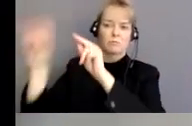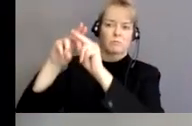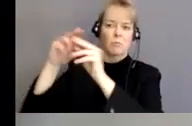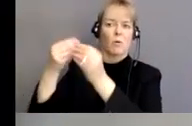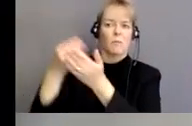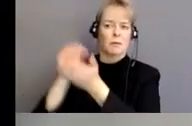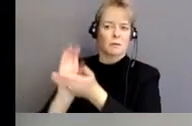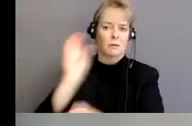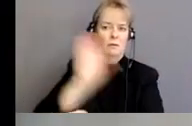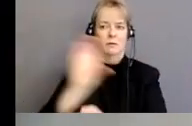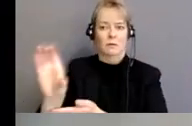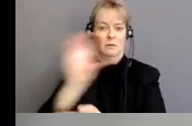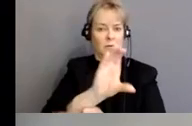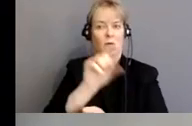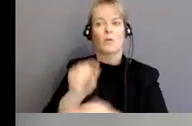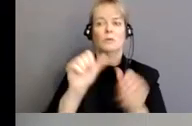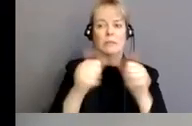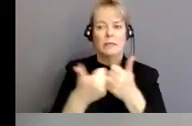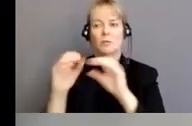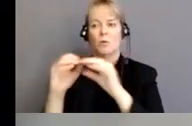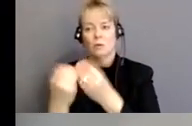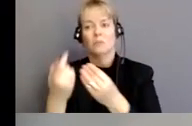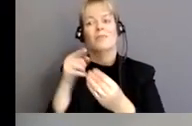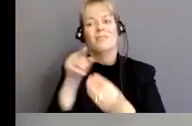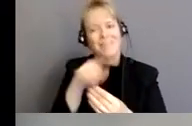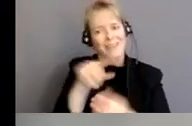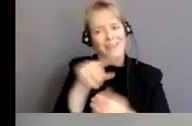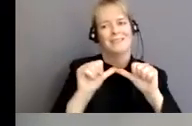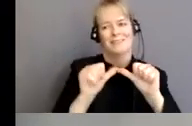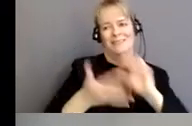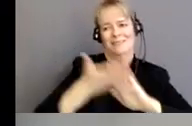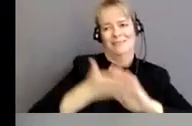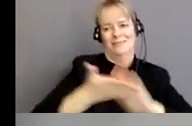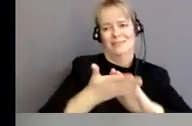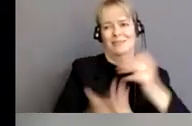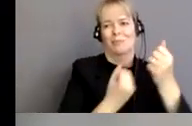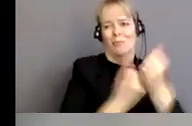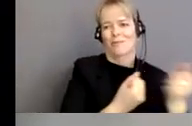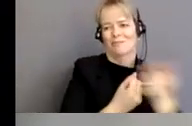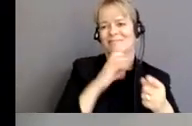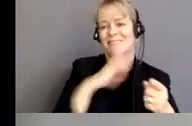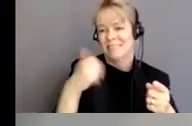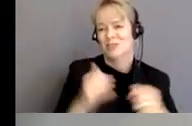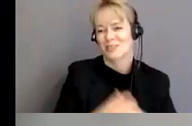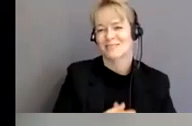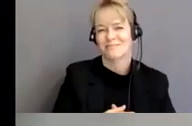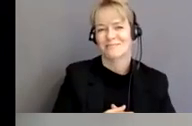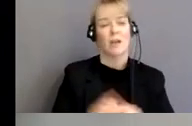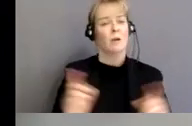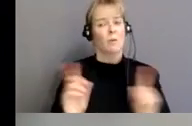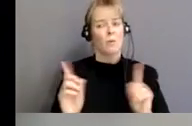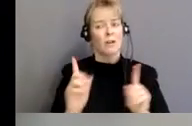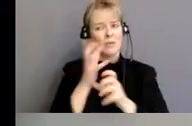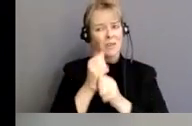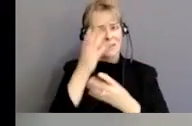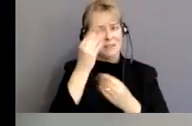continue to provide the services that our seniors need. Next slide, please. And again, where would you get that? On